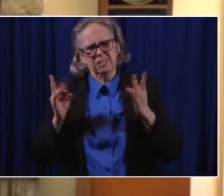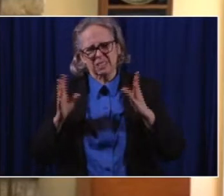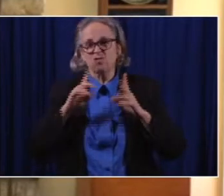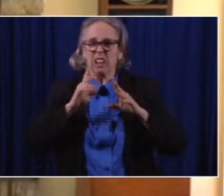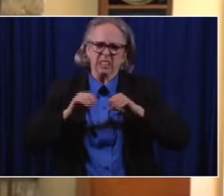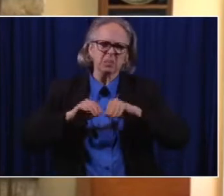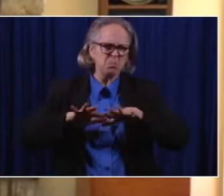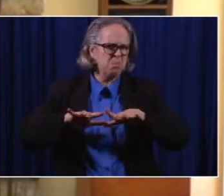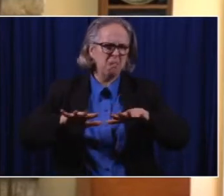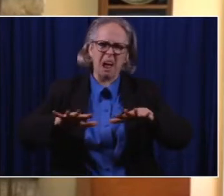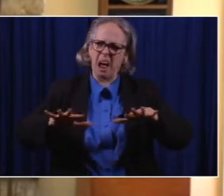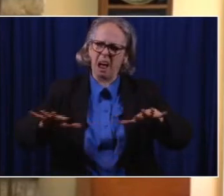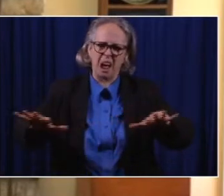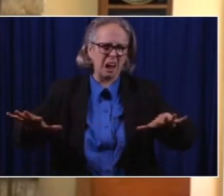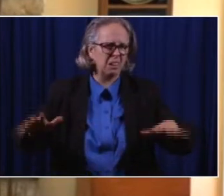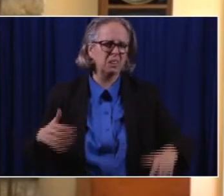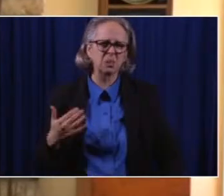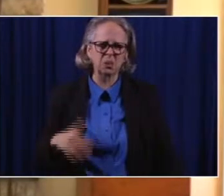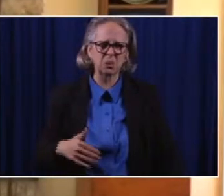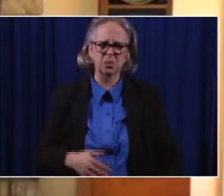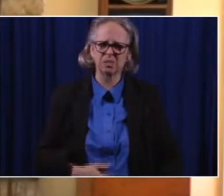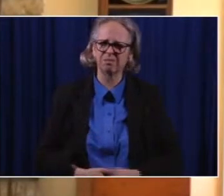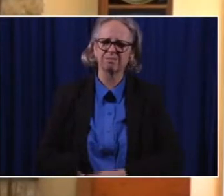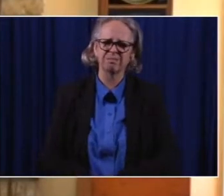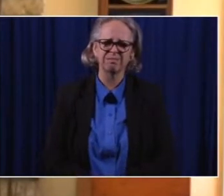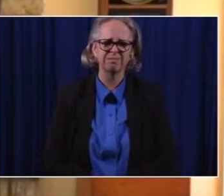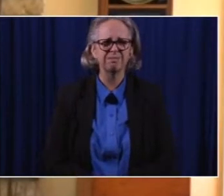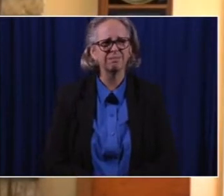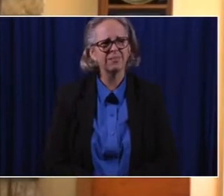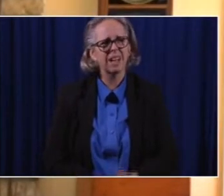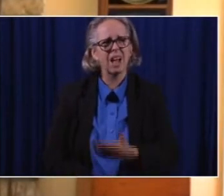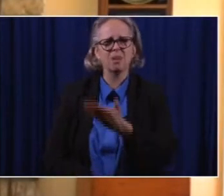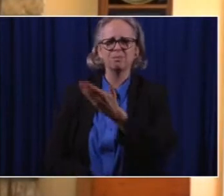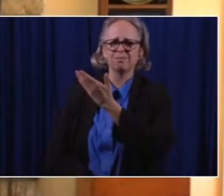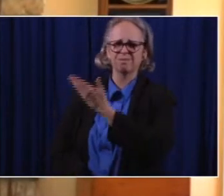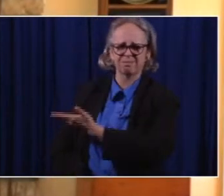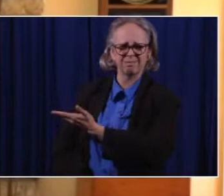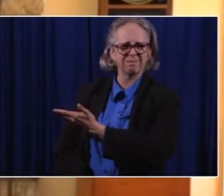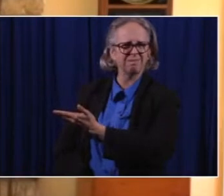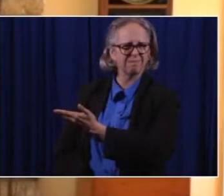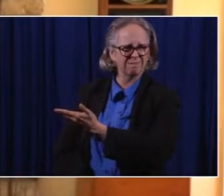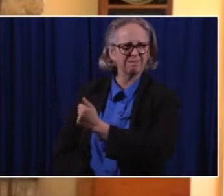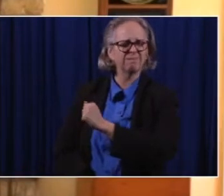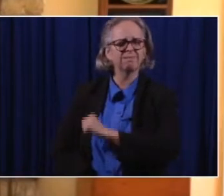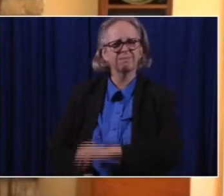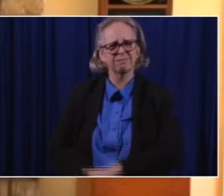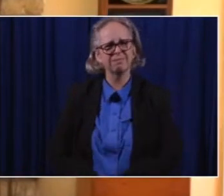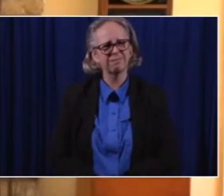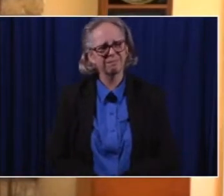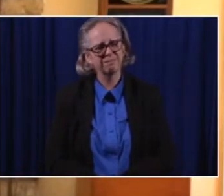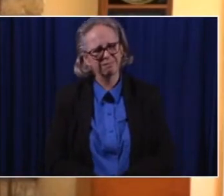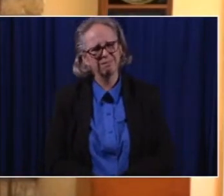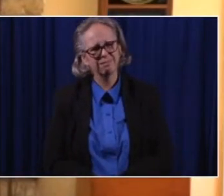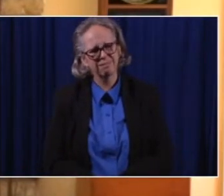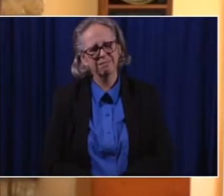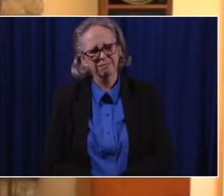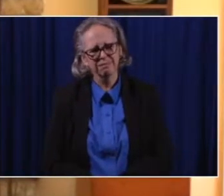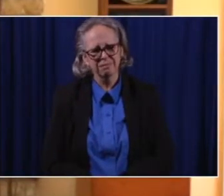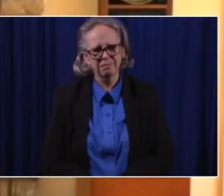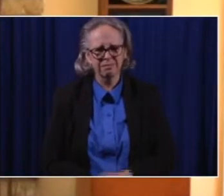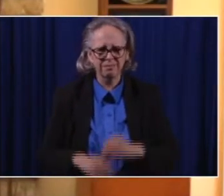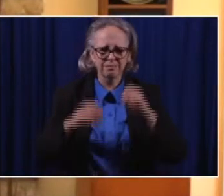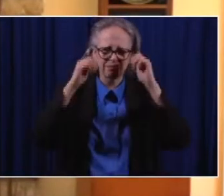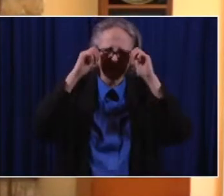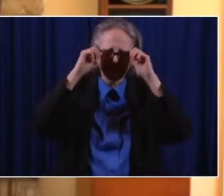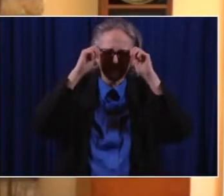Michael, let's go to the next slide. The next few slides have to do with really what is coming up. These are what